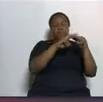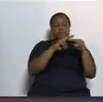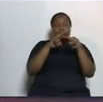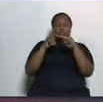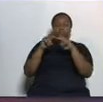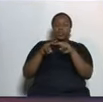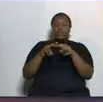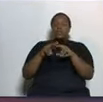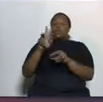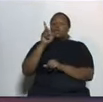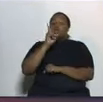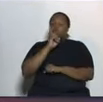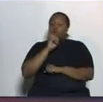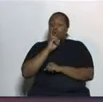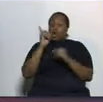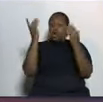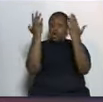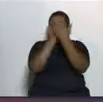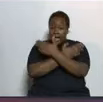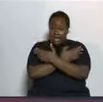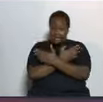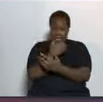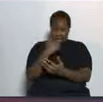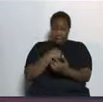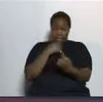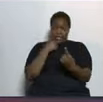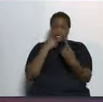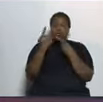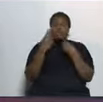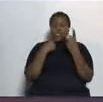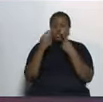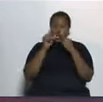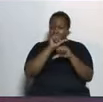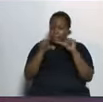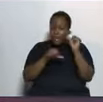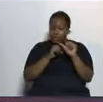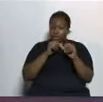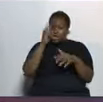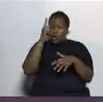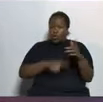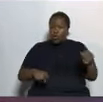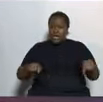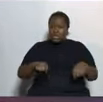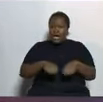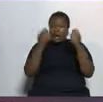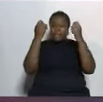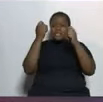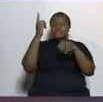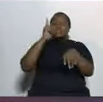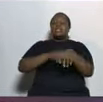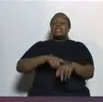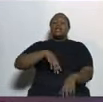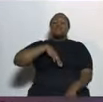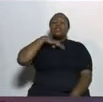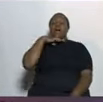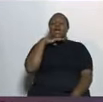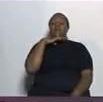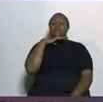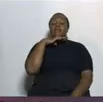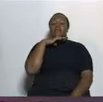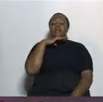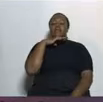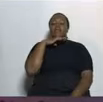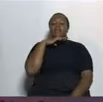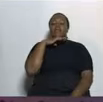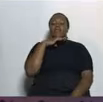mkakaa. Tomorrow night. Kesho usiku. I talk about. Nitaongelea. What happens when you die? Nini kinatokea unapokufa? The